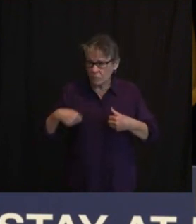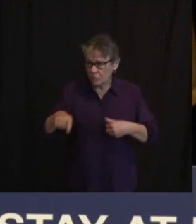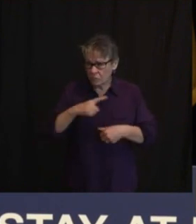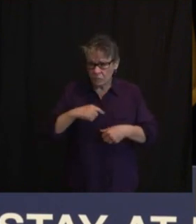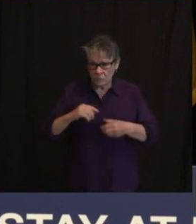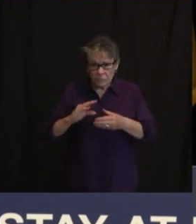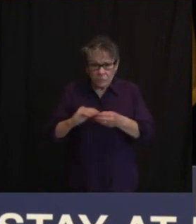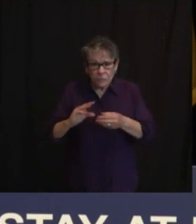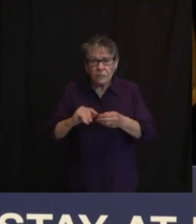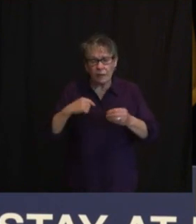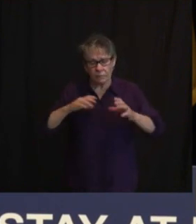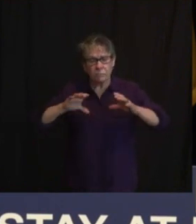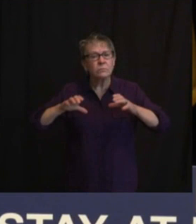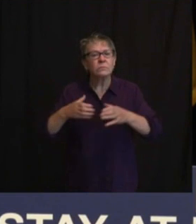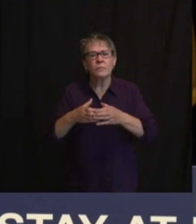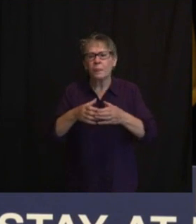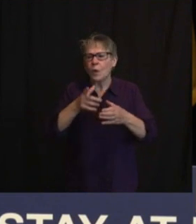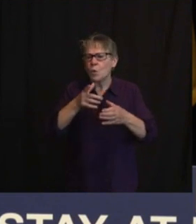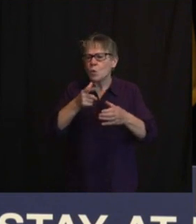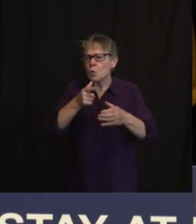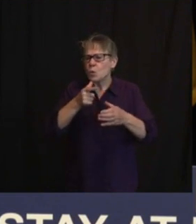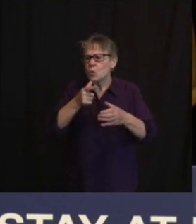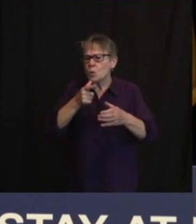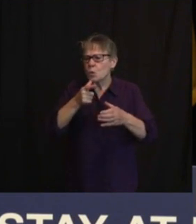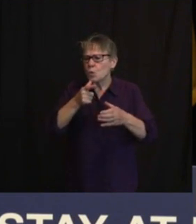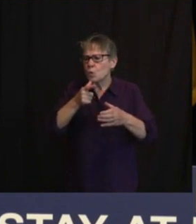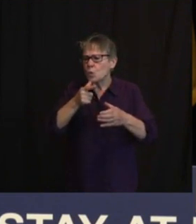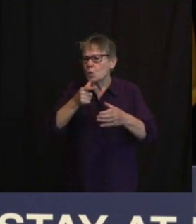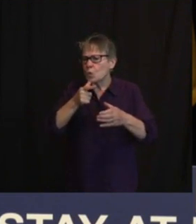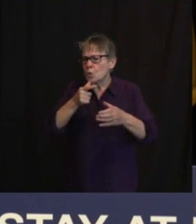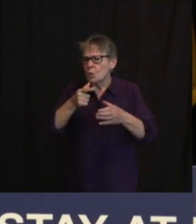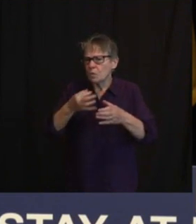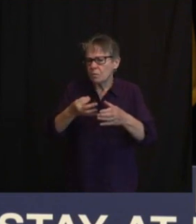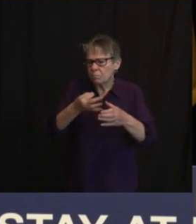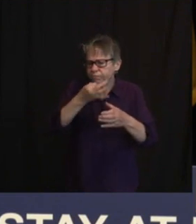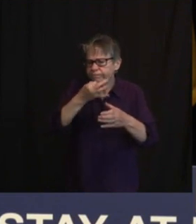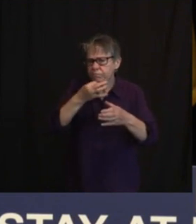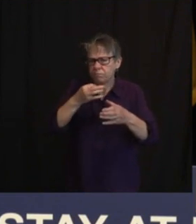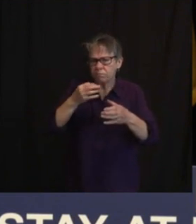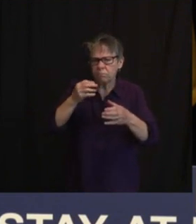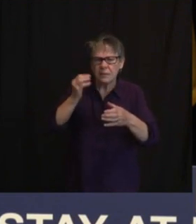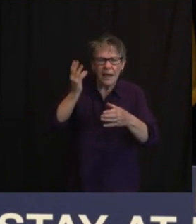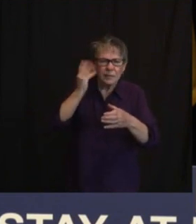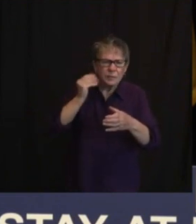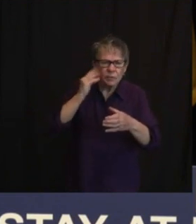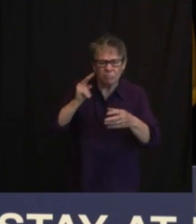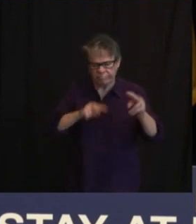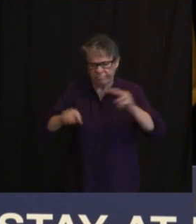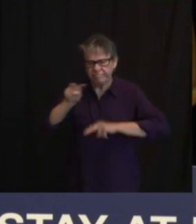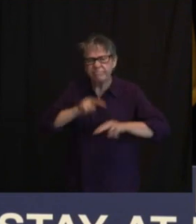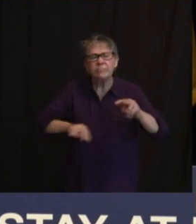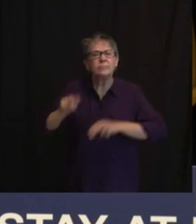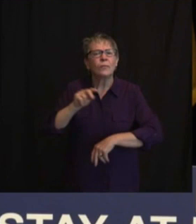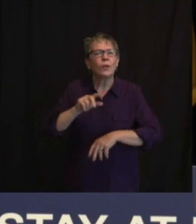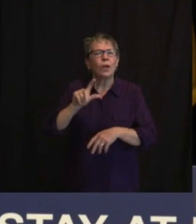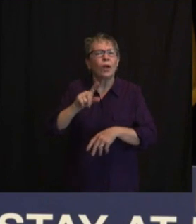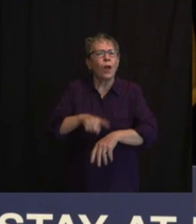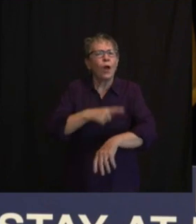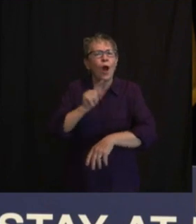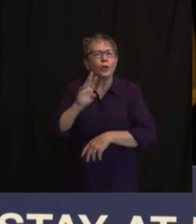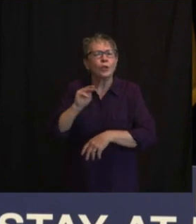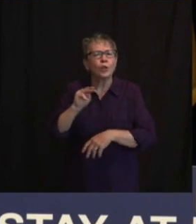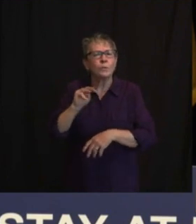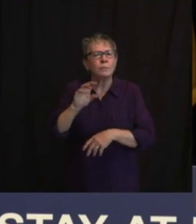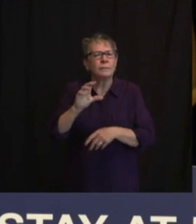facilities. The review will look at what additional protocols, resources, and equipment should be put in place to best protect